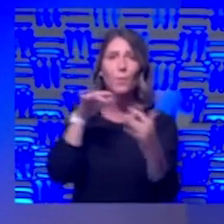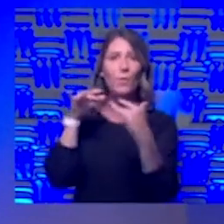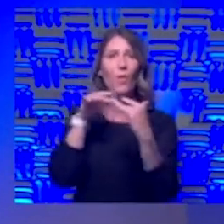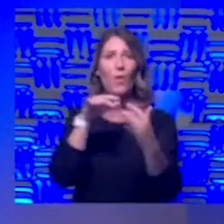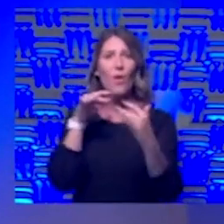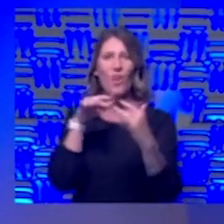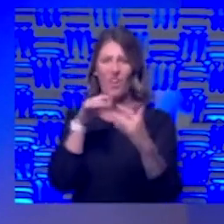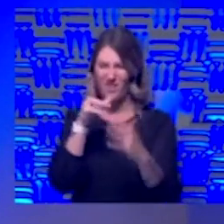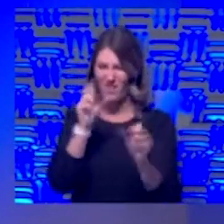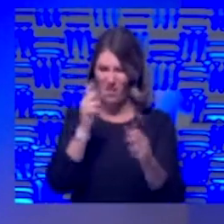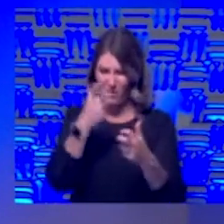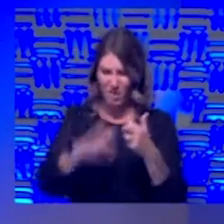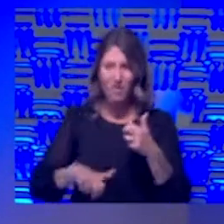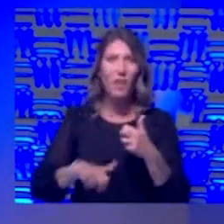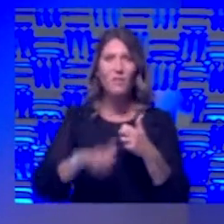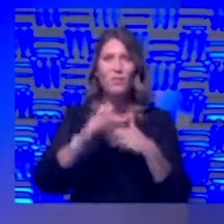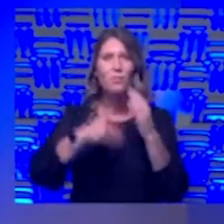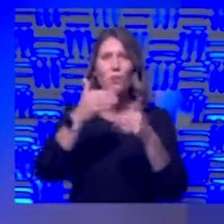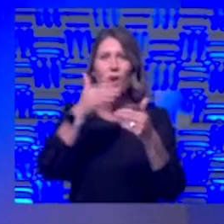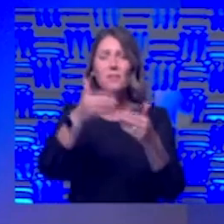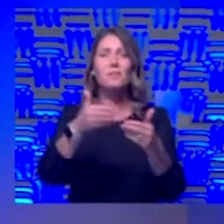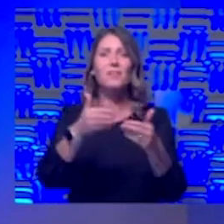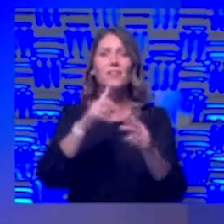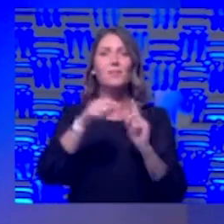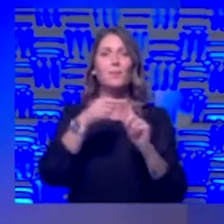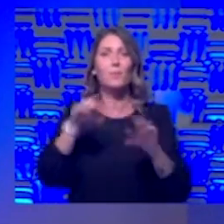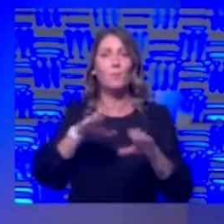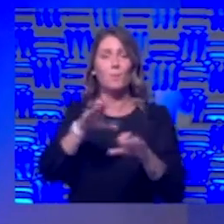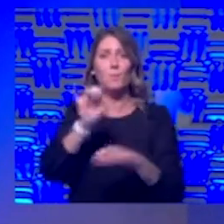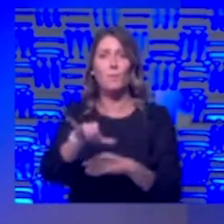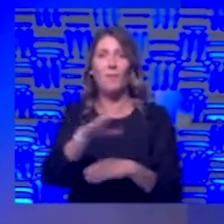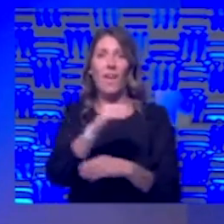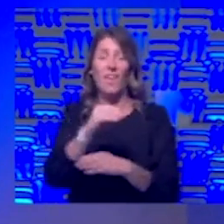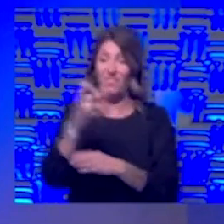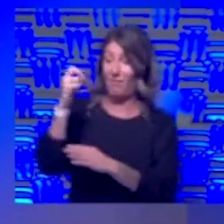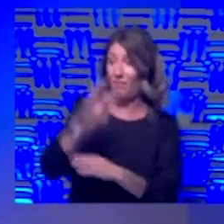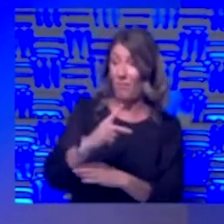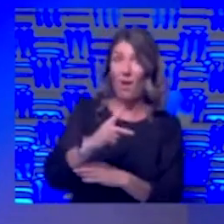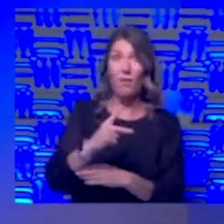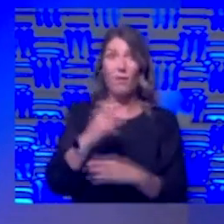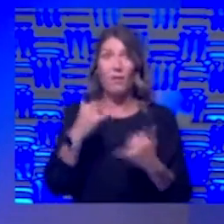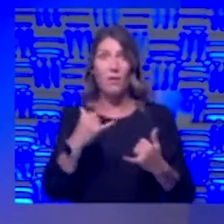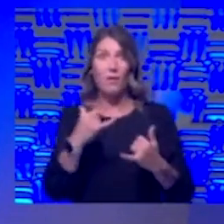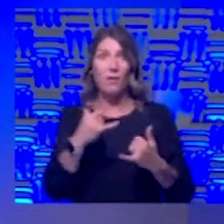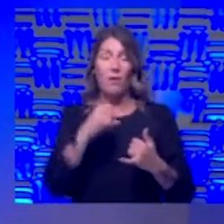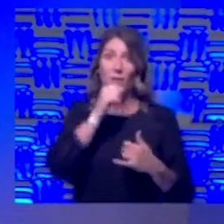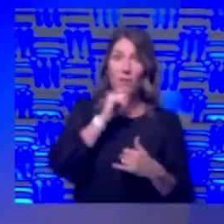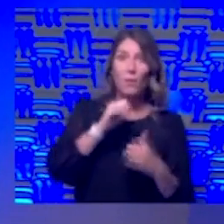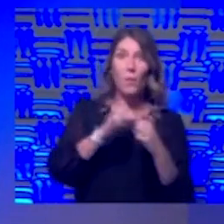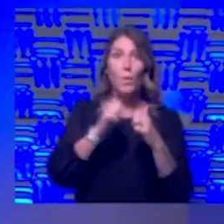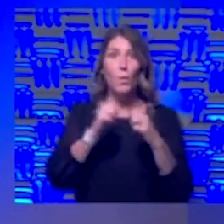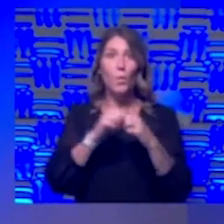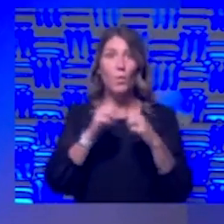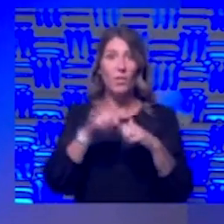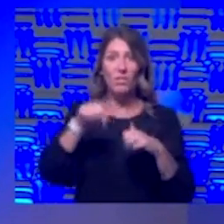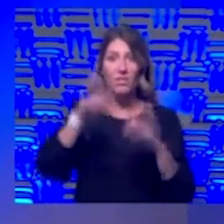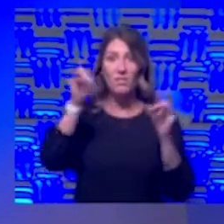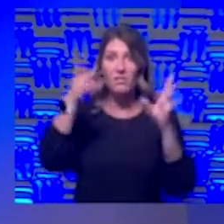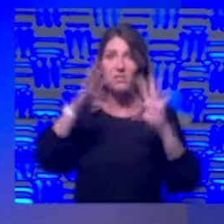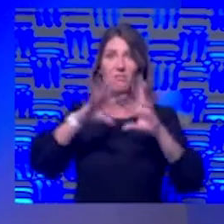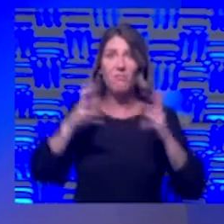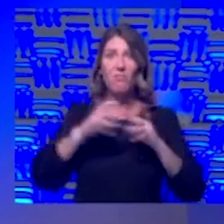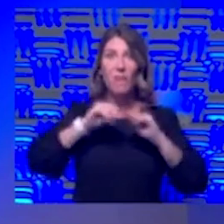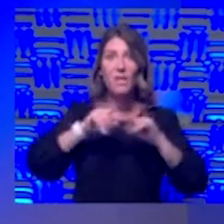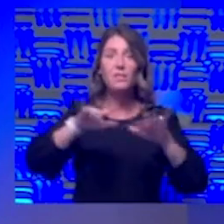can be hard to process. Everything can be hard to process when you do that. And coming back and now dealing with the pandemic can even exaggerate them even more. So